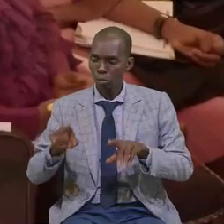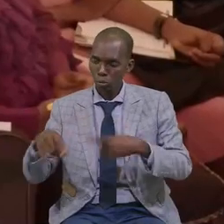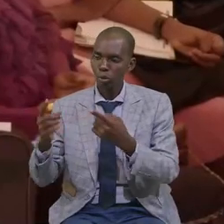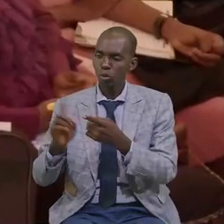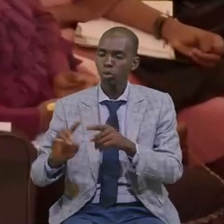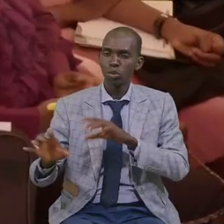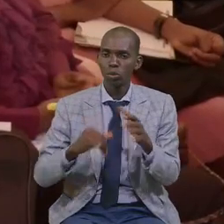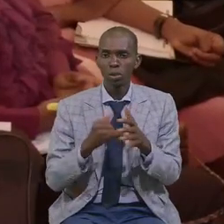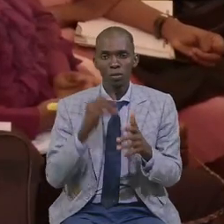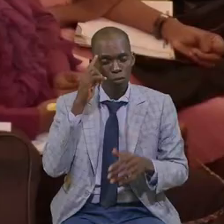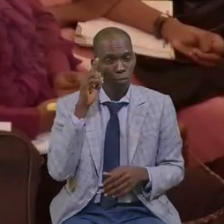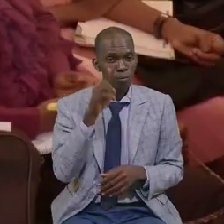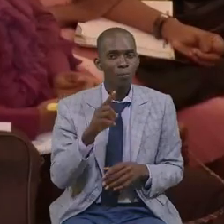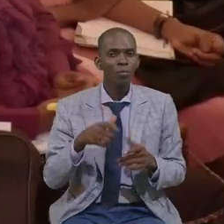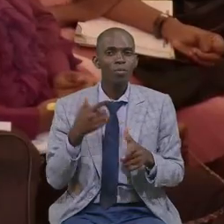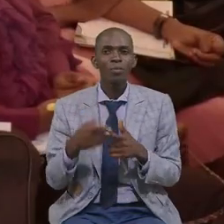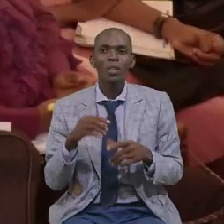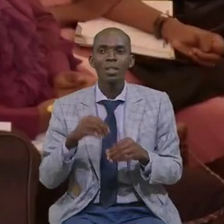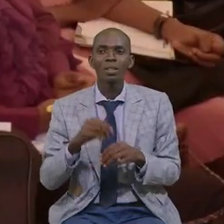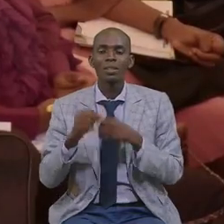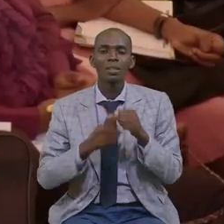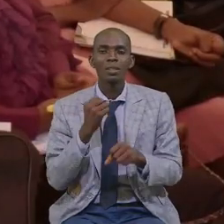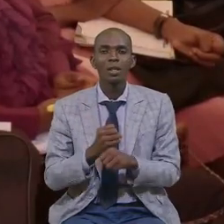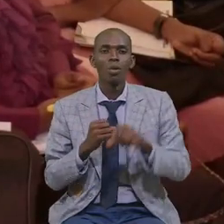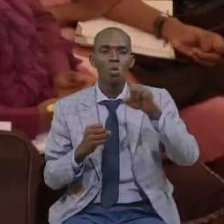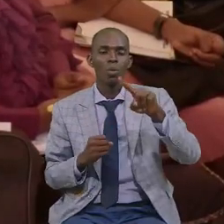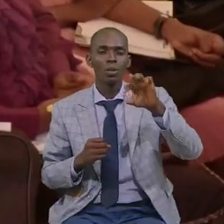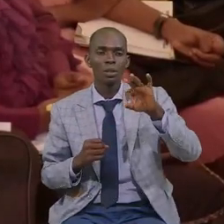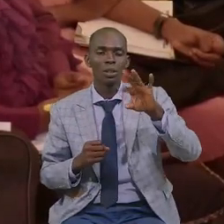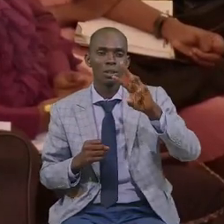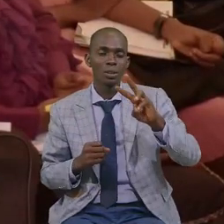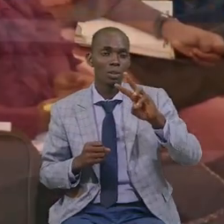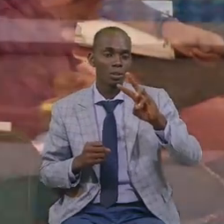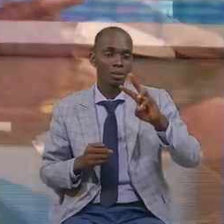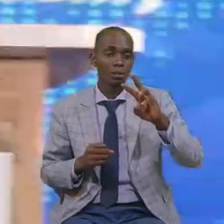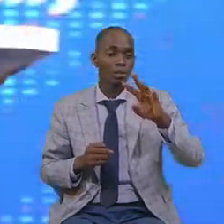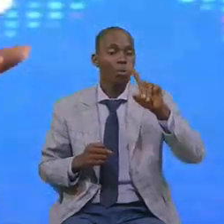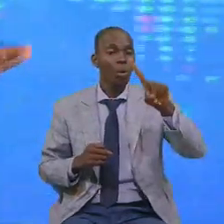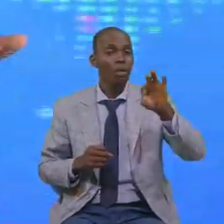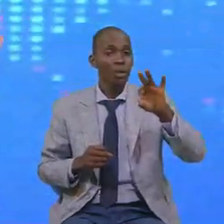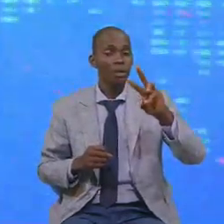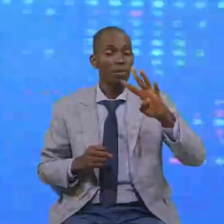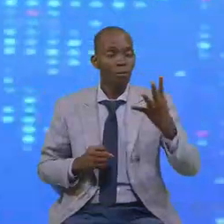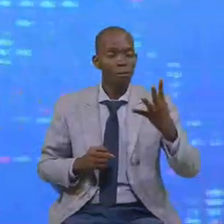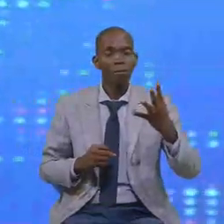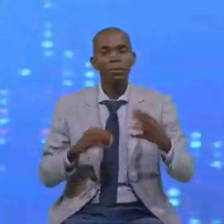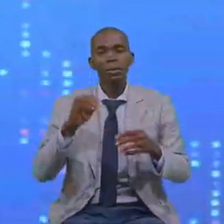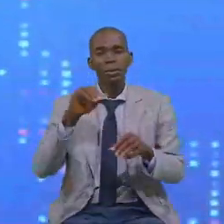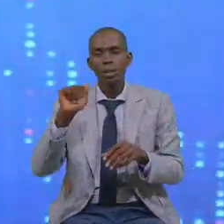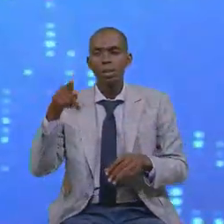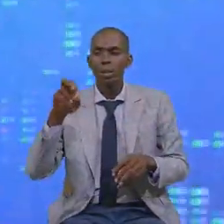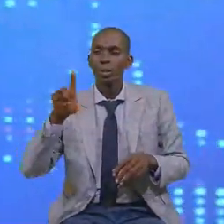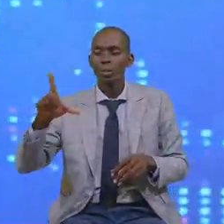Then 1964 came, April the 5th, and I repented of my